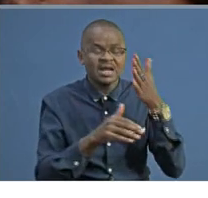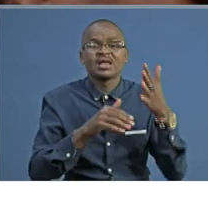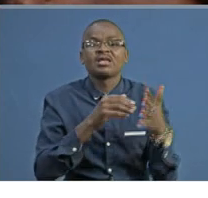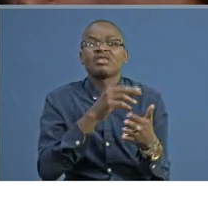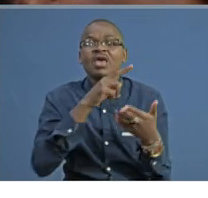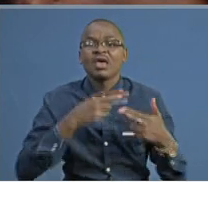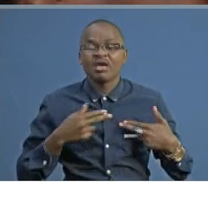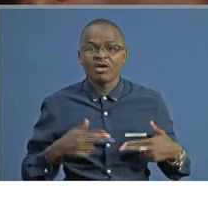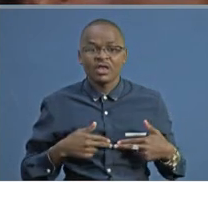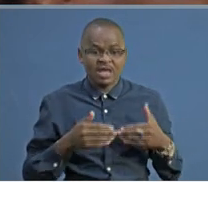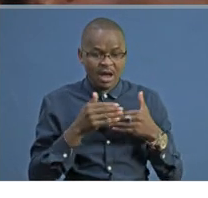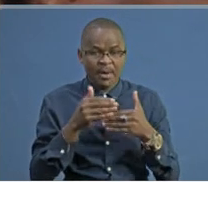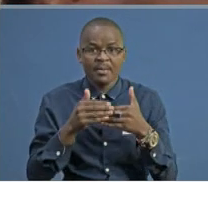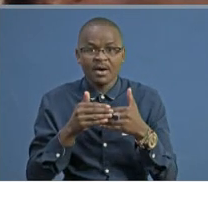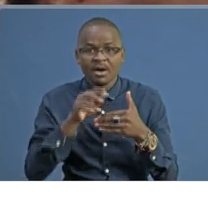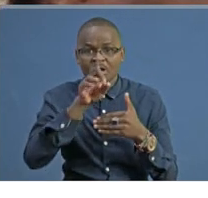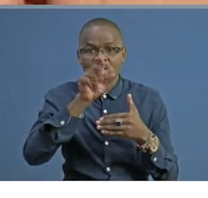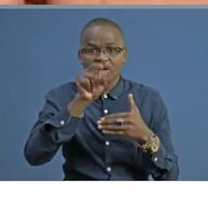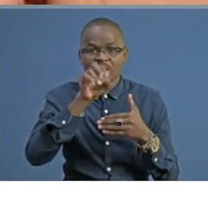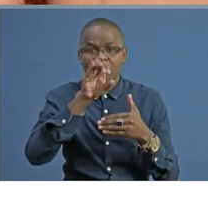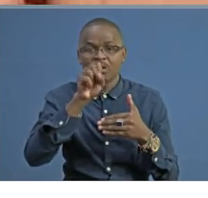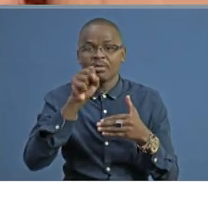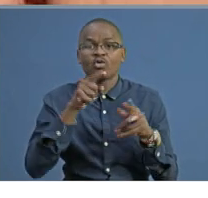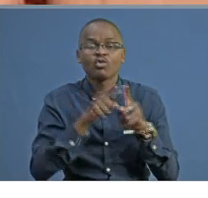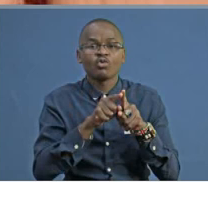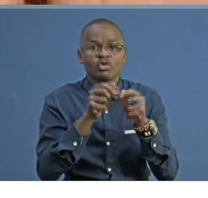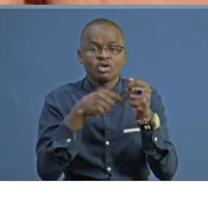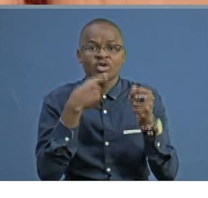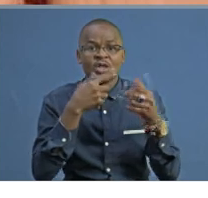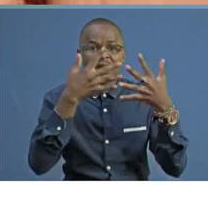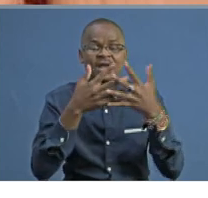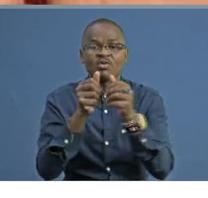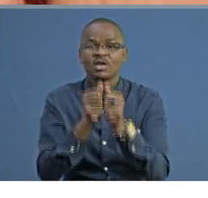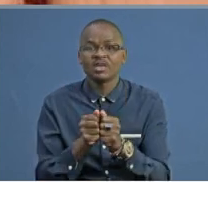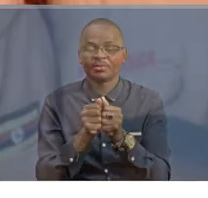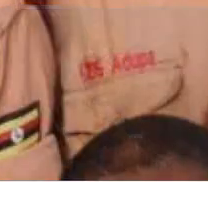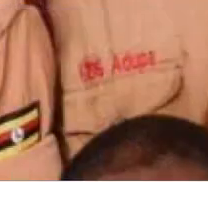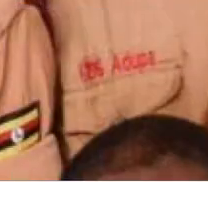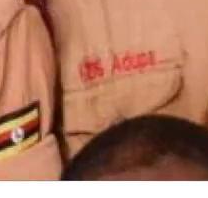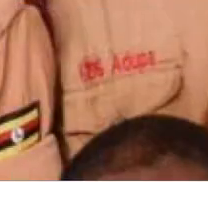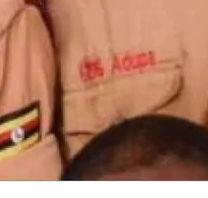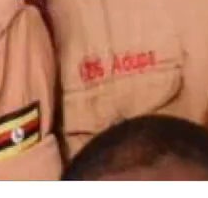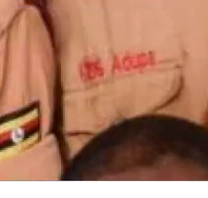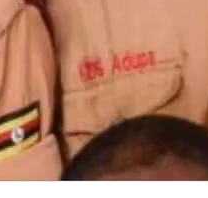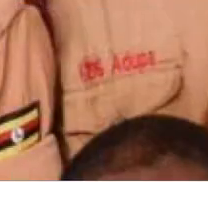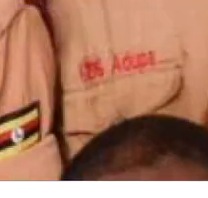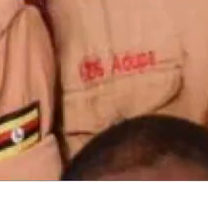is in company of Francis Zake, who he is being detained with.